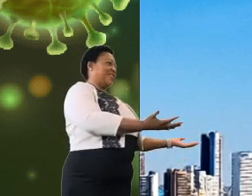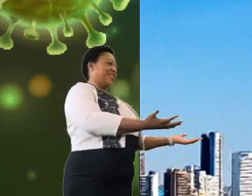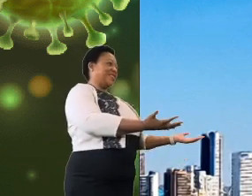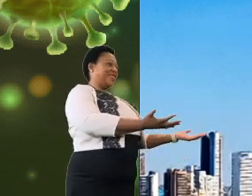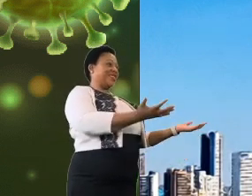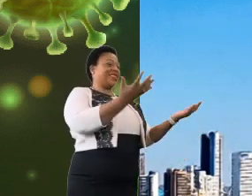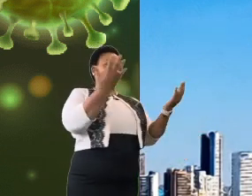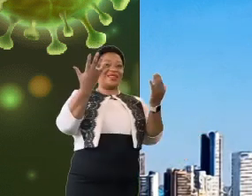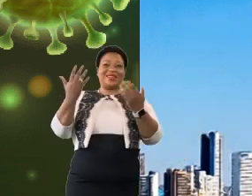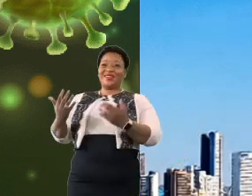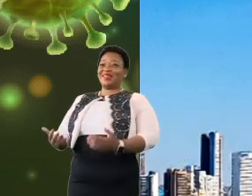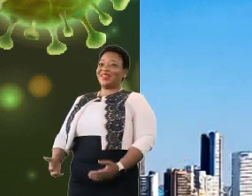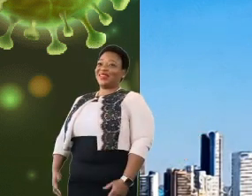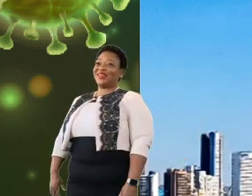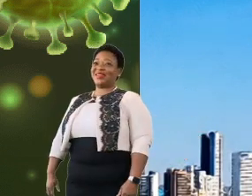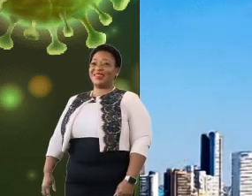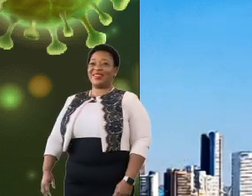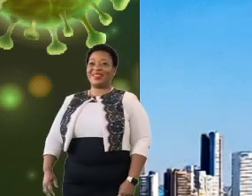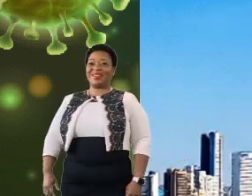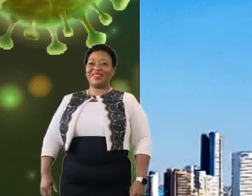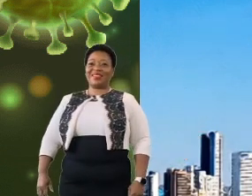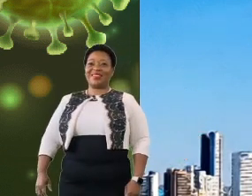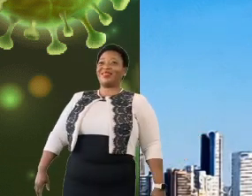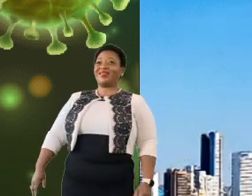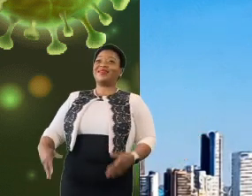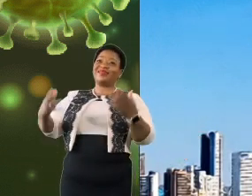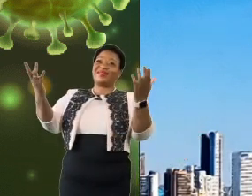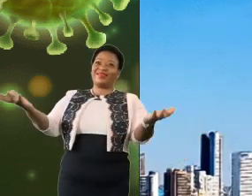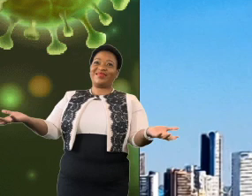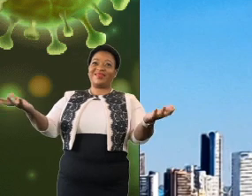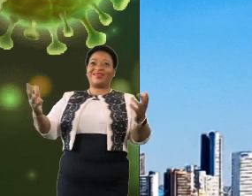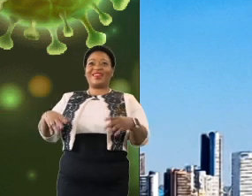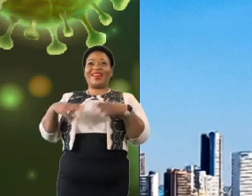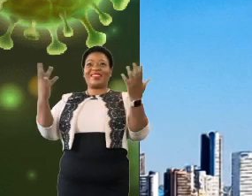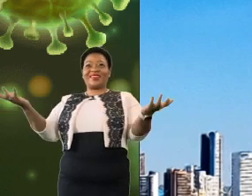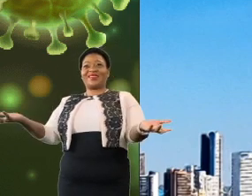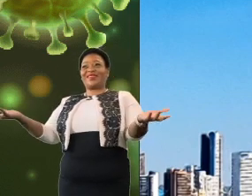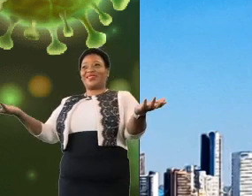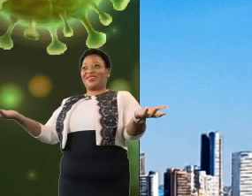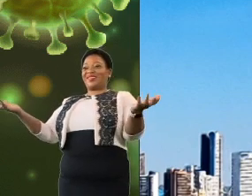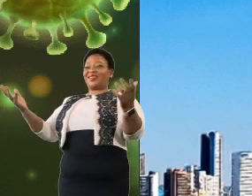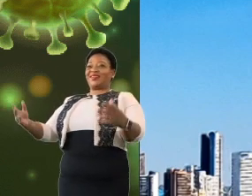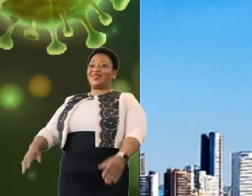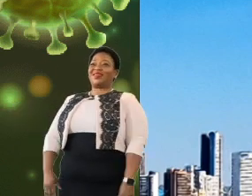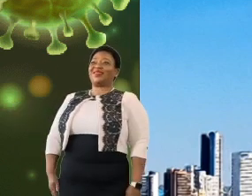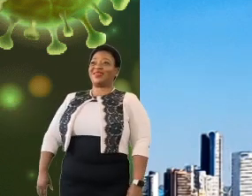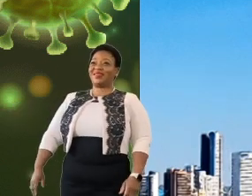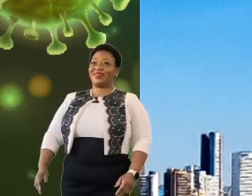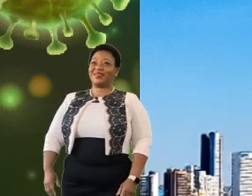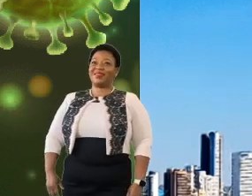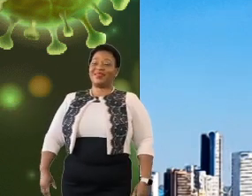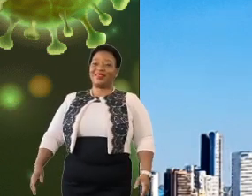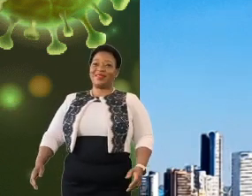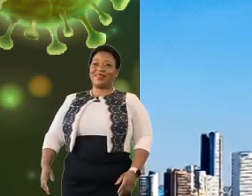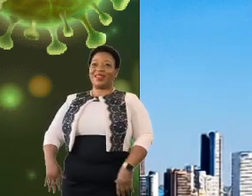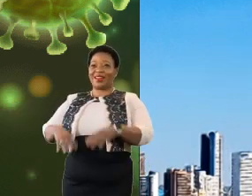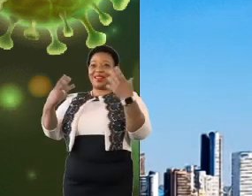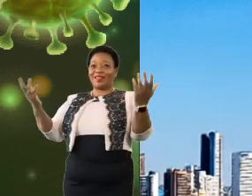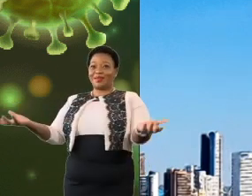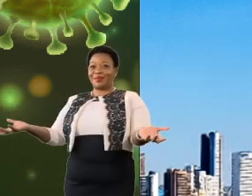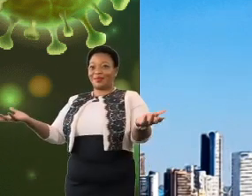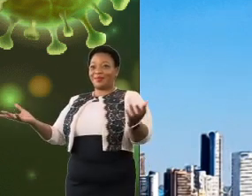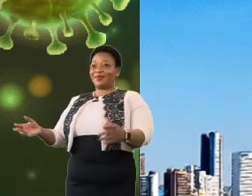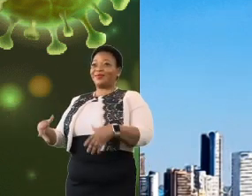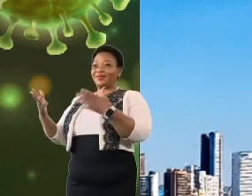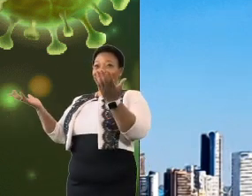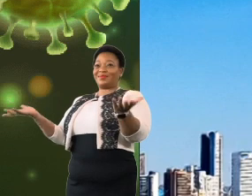how technology has improved our systems and how we've had to now rely heavily on technology. Should we now not also look at